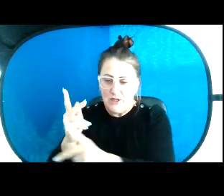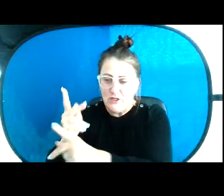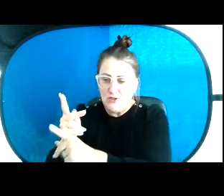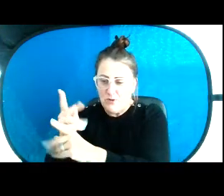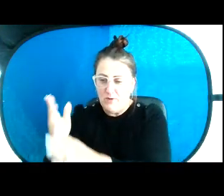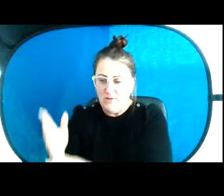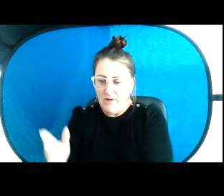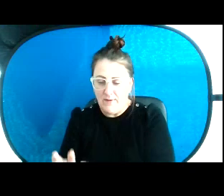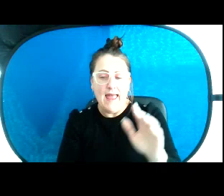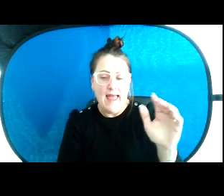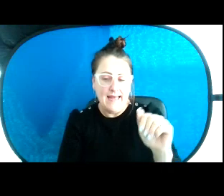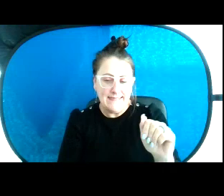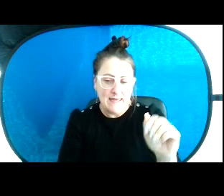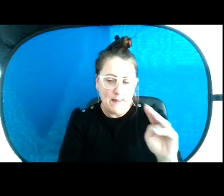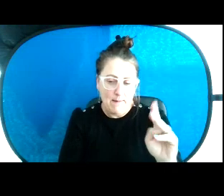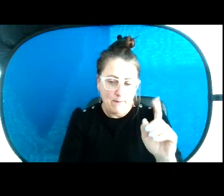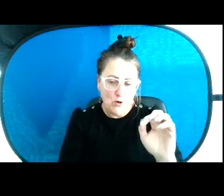Thank you.